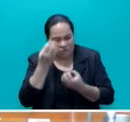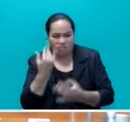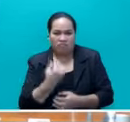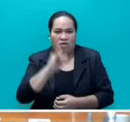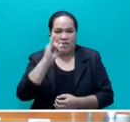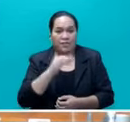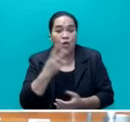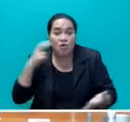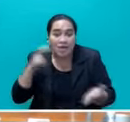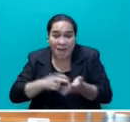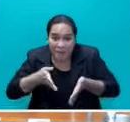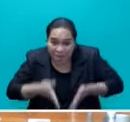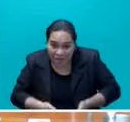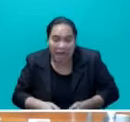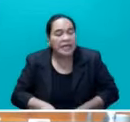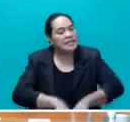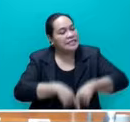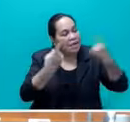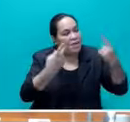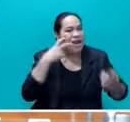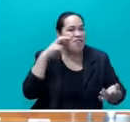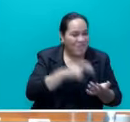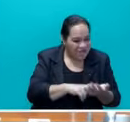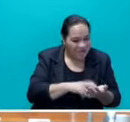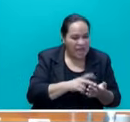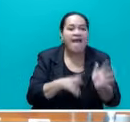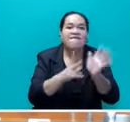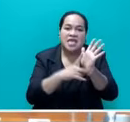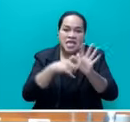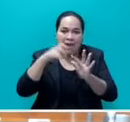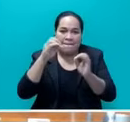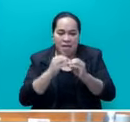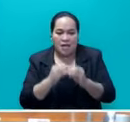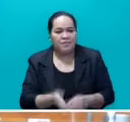Registration of a birth is separate to registration on the VKB. Honorable Lalan Balabu knows this.